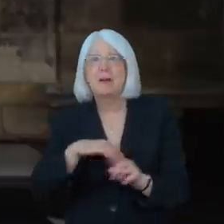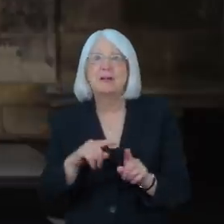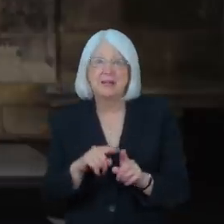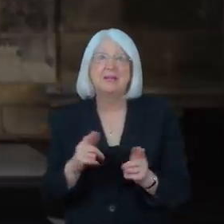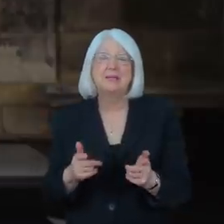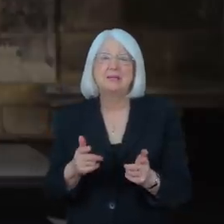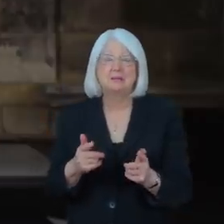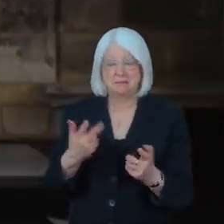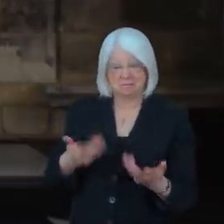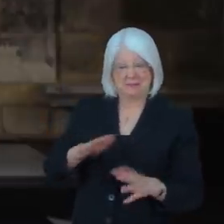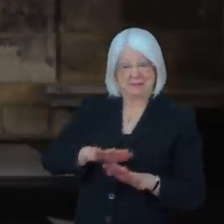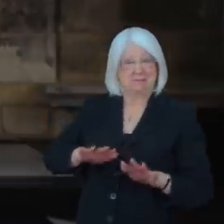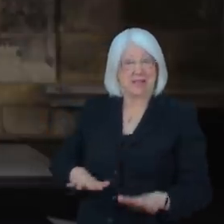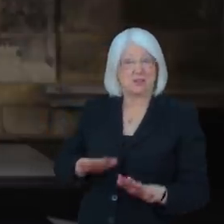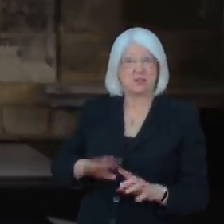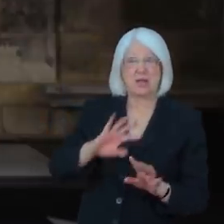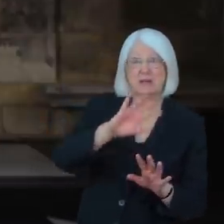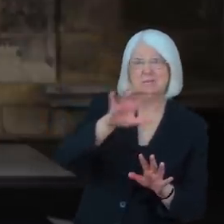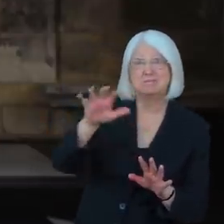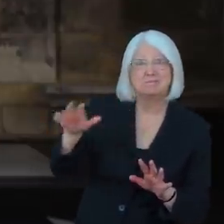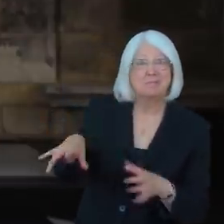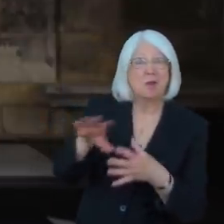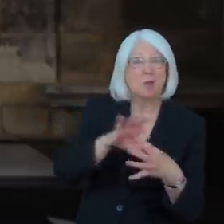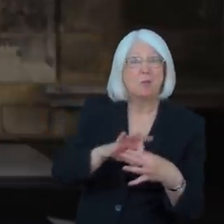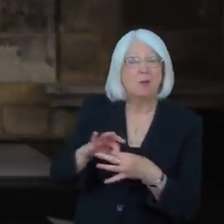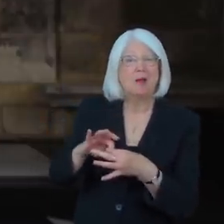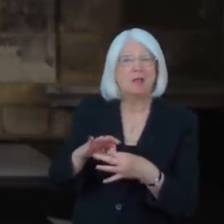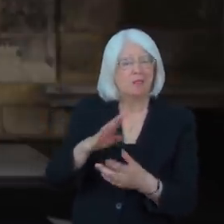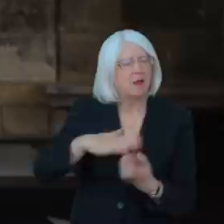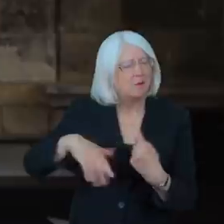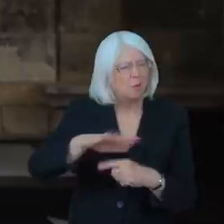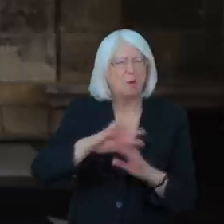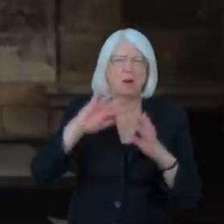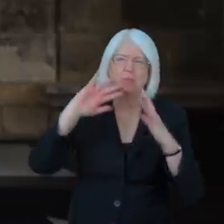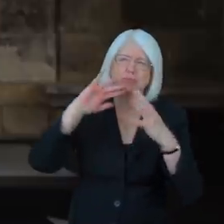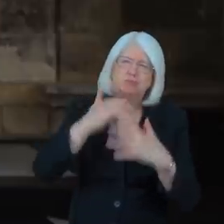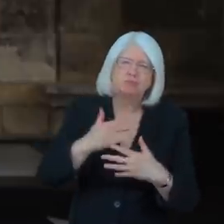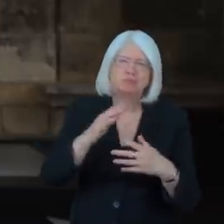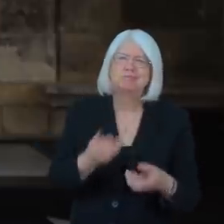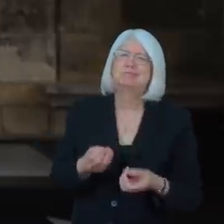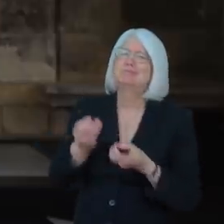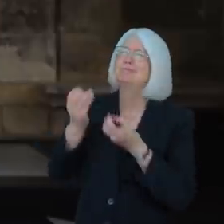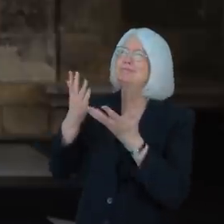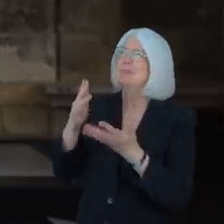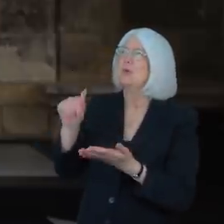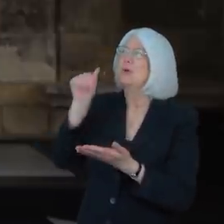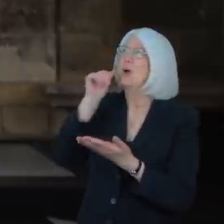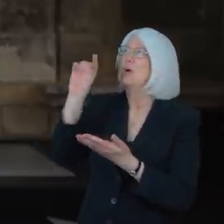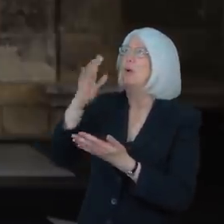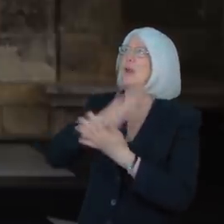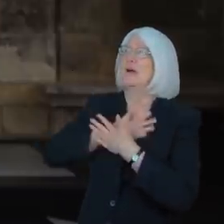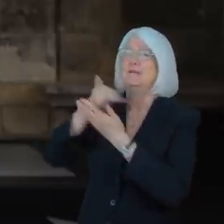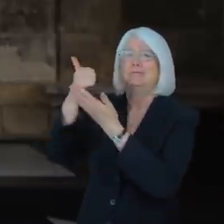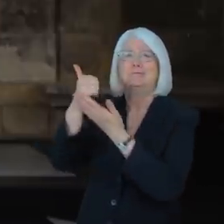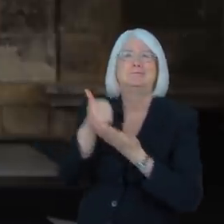of the Commonwealth, that casting all our care on you, we may know the consolation of your love through